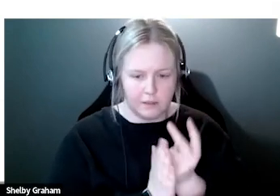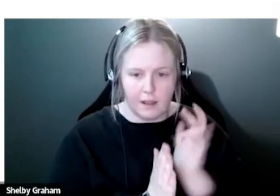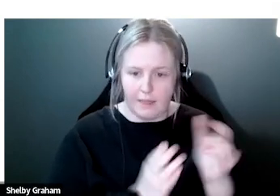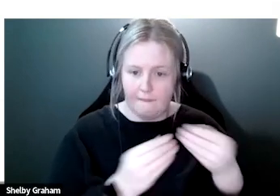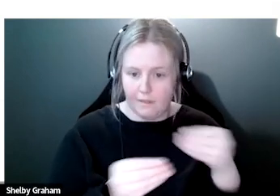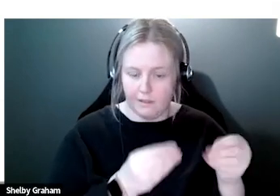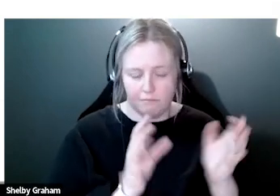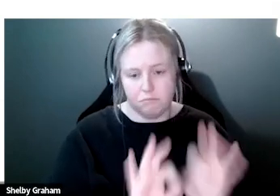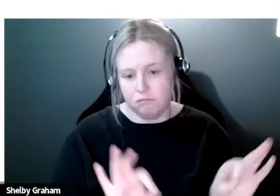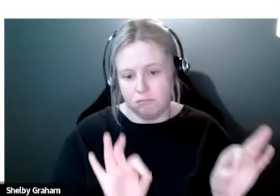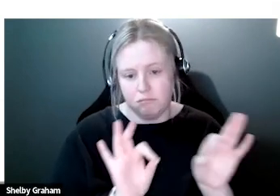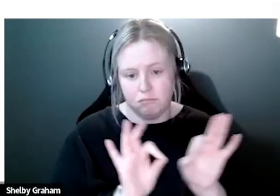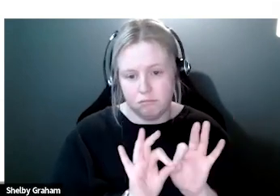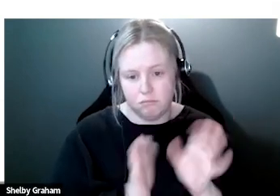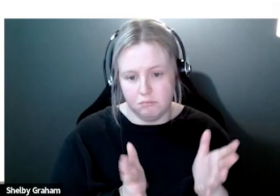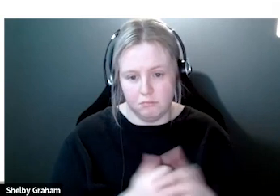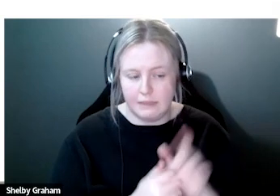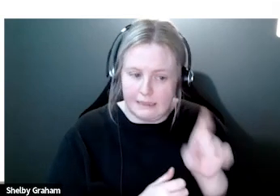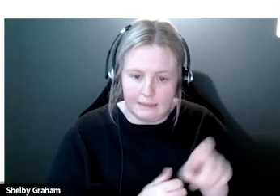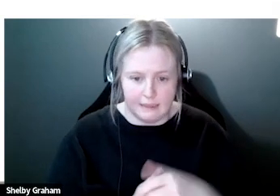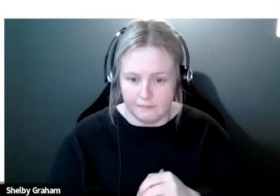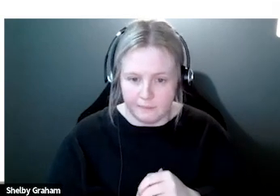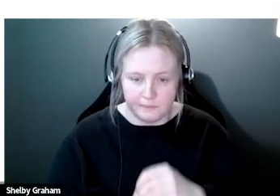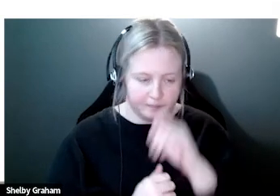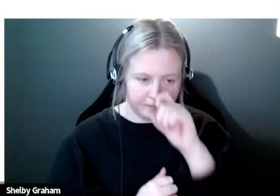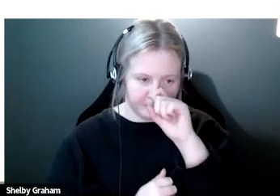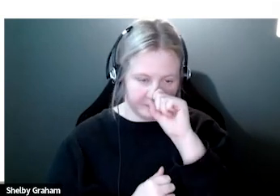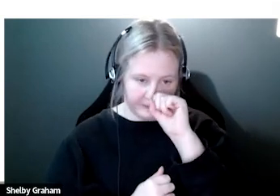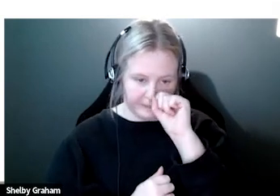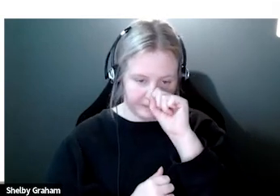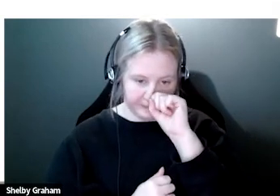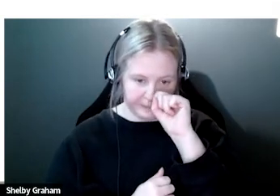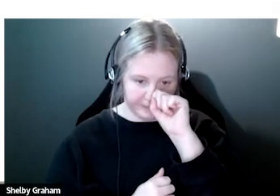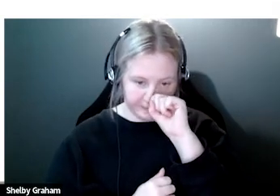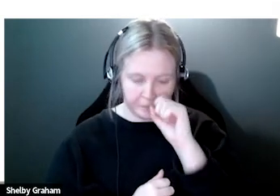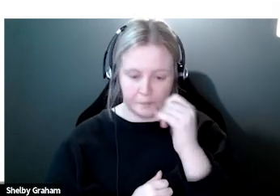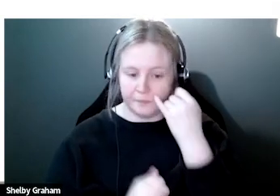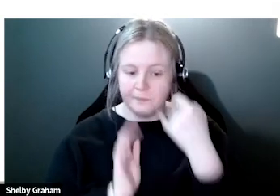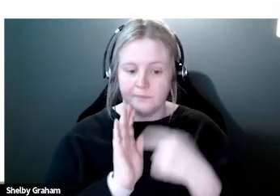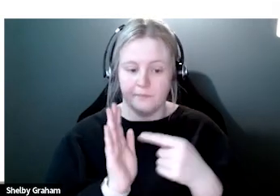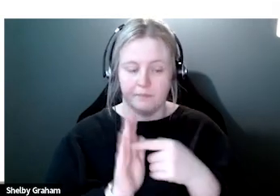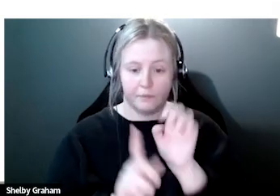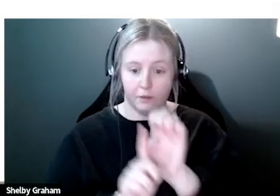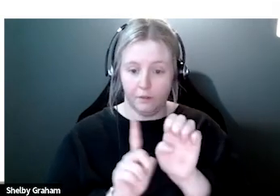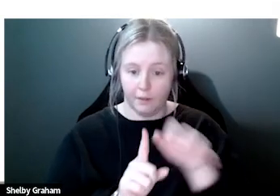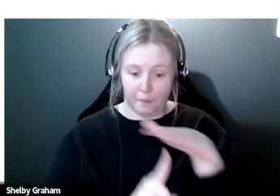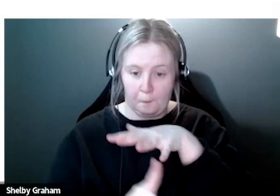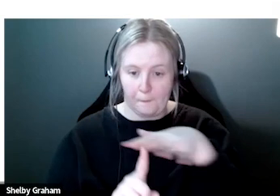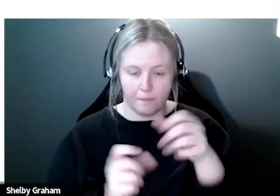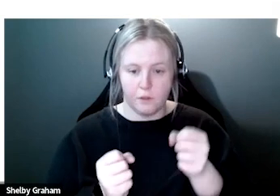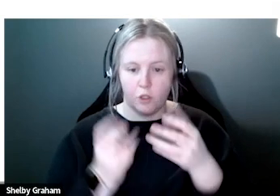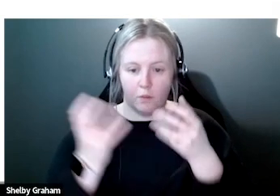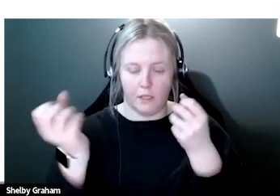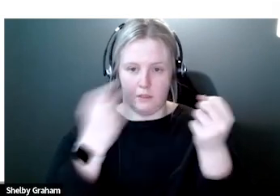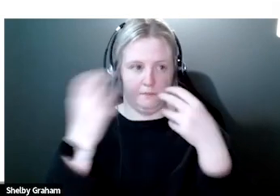is critical. If there's too many inputs in your environment, so you're taking in